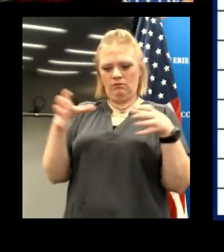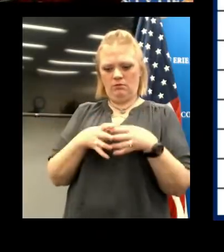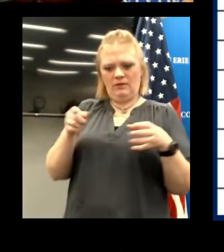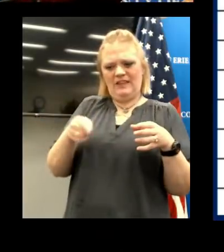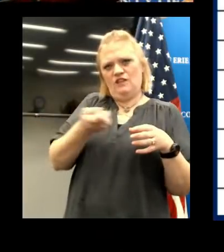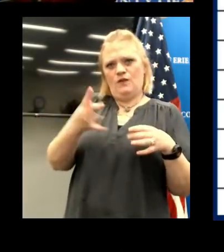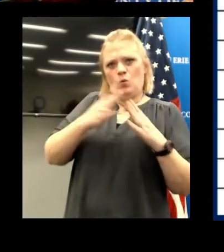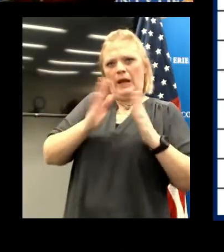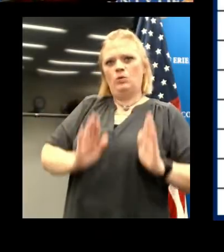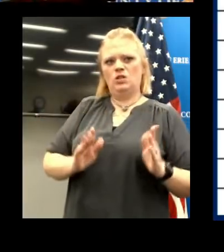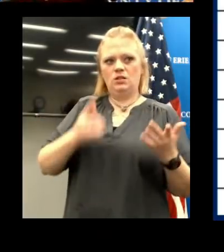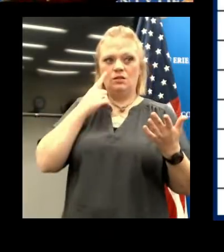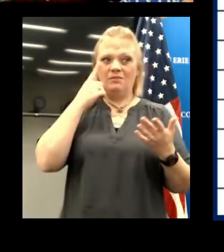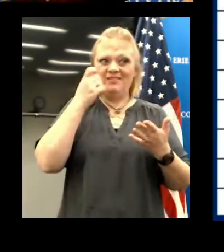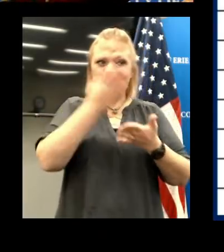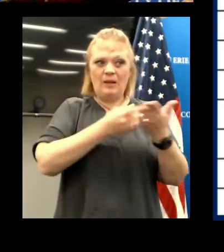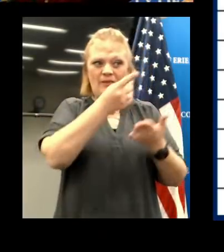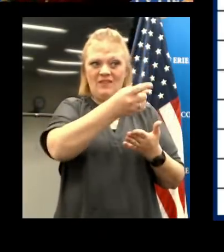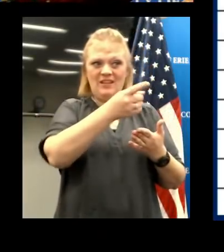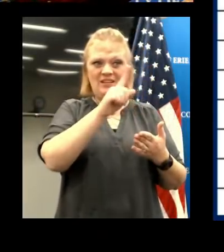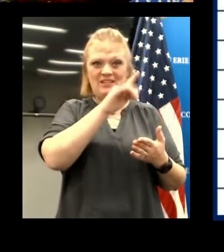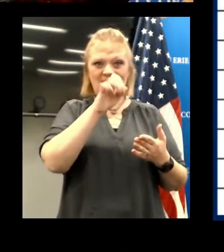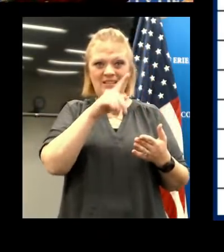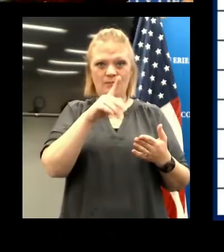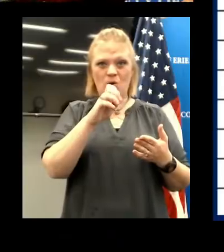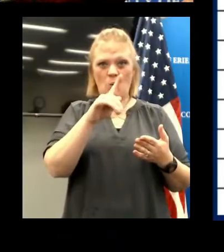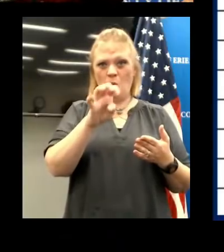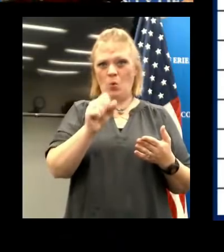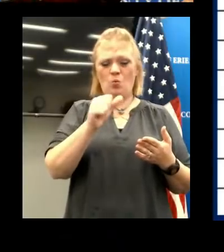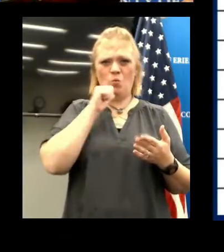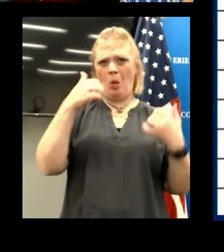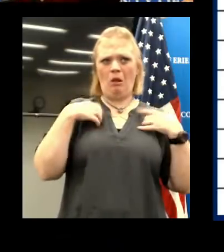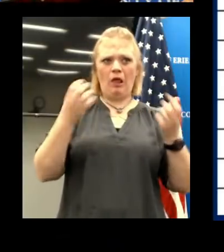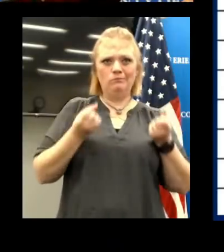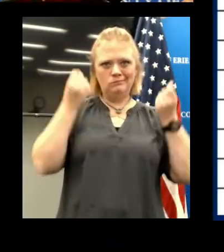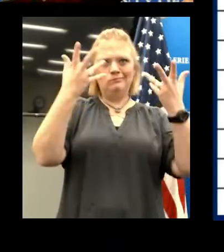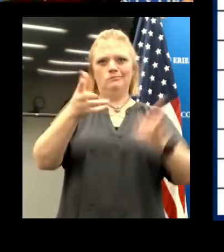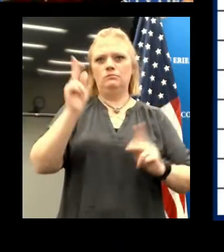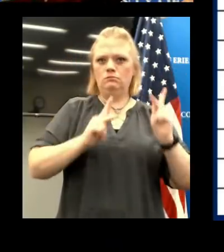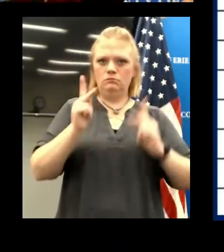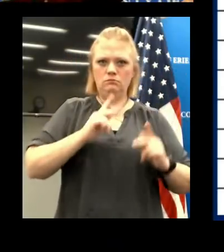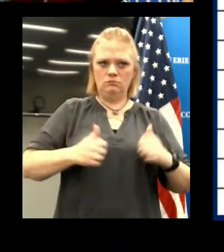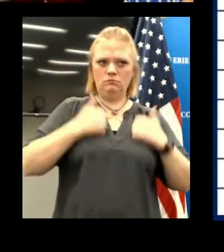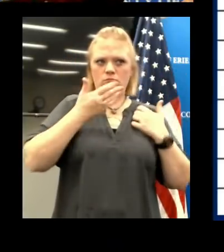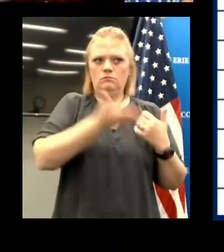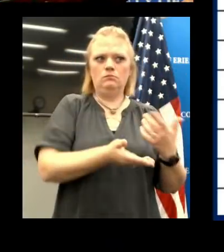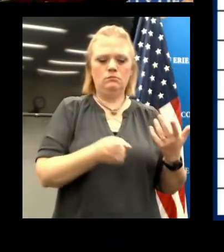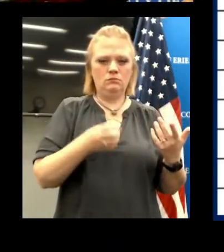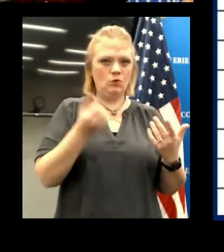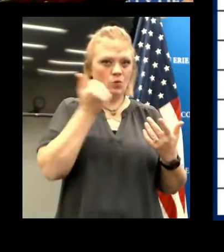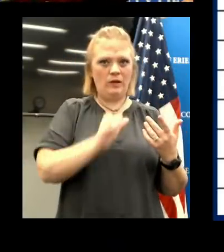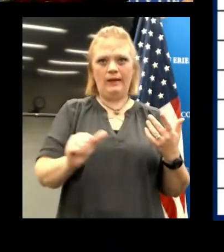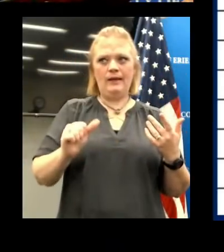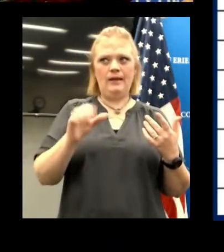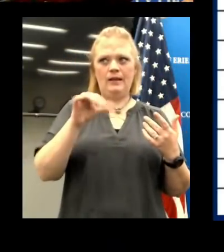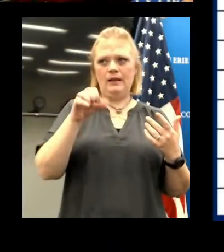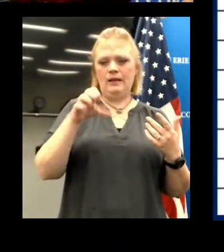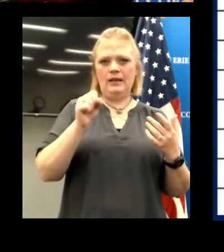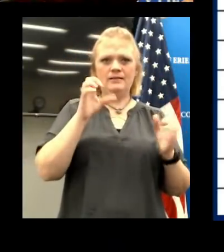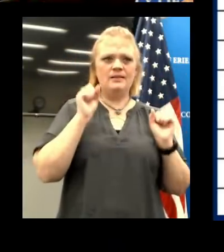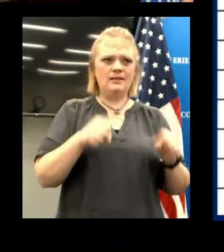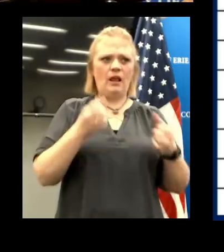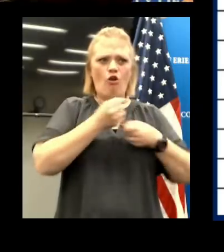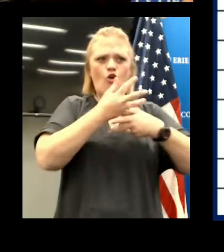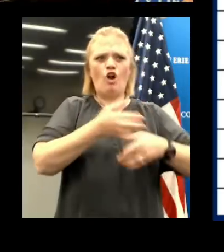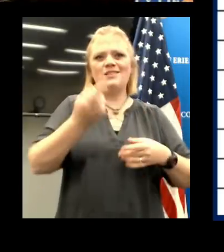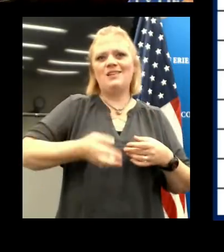are, some of these zip codes don't have a lot of people living in them, so any number of cases can result in a high proportion